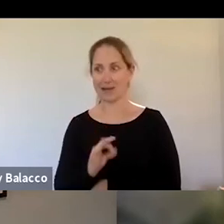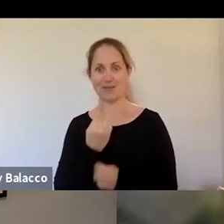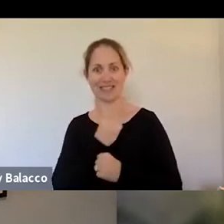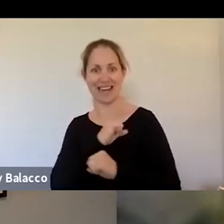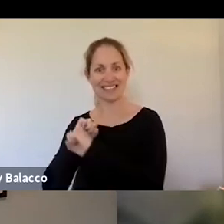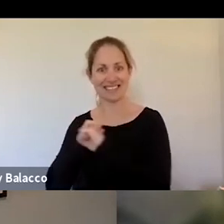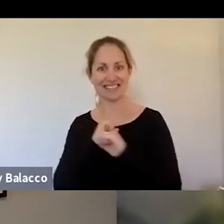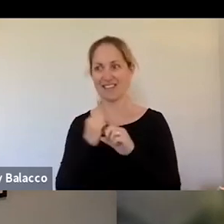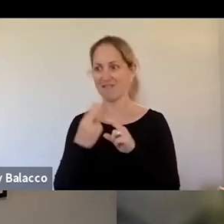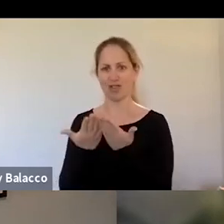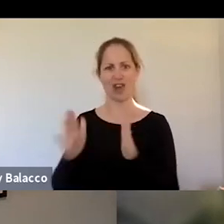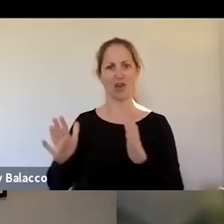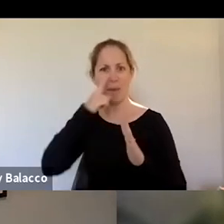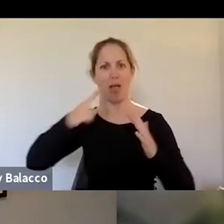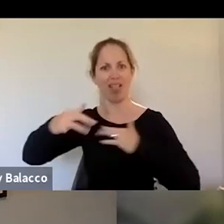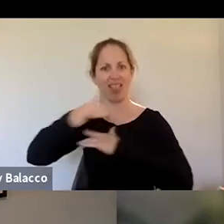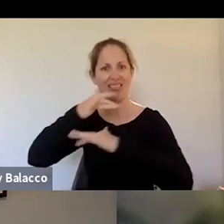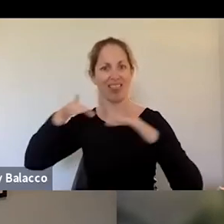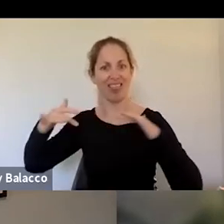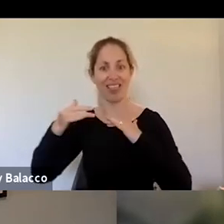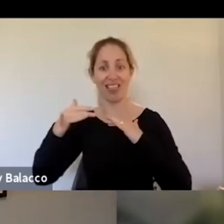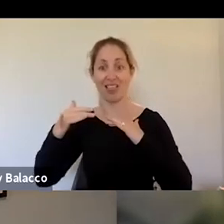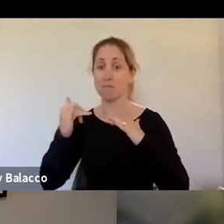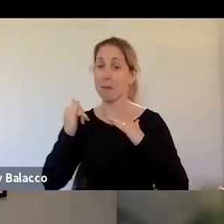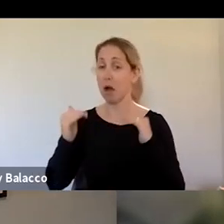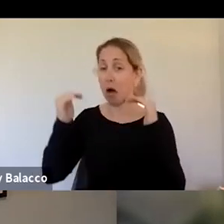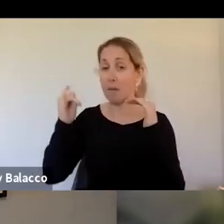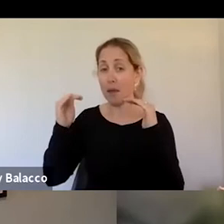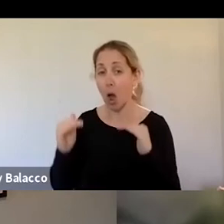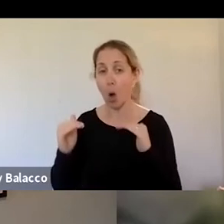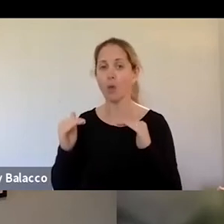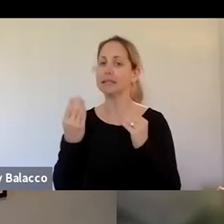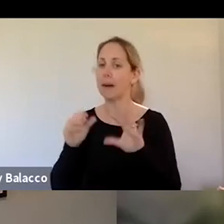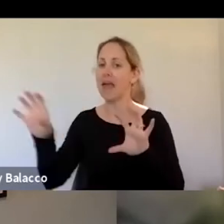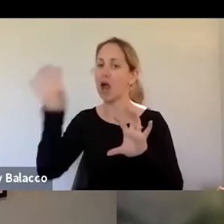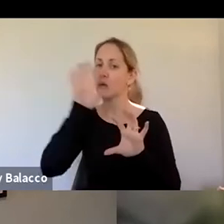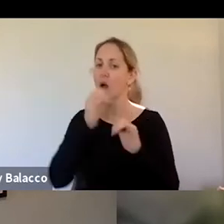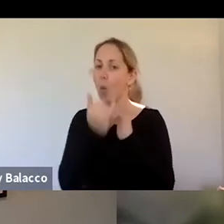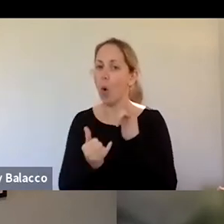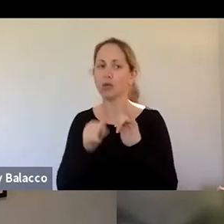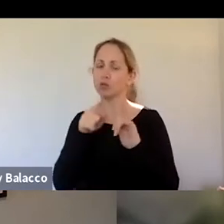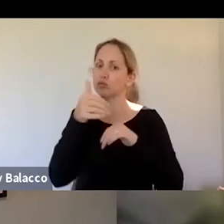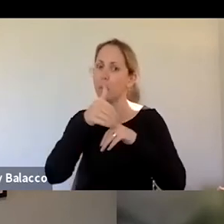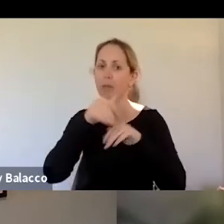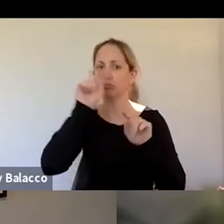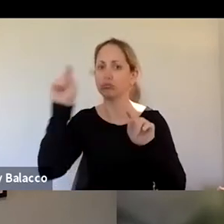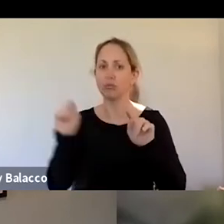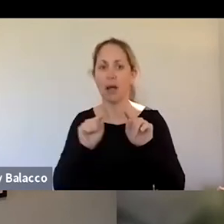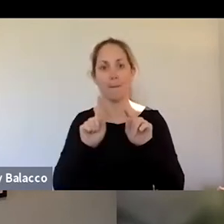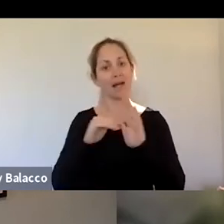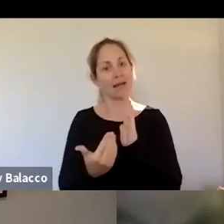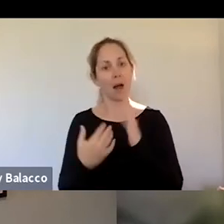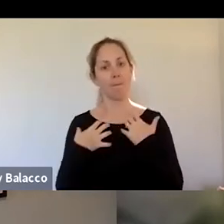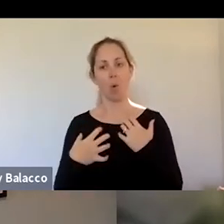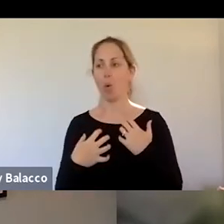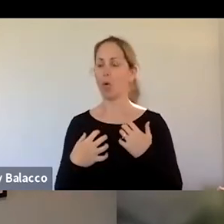population. It's higher or lower. We certainly have problem areas, but we just have a different set of issues now, which I'll get into a